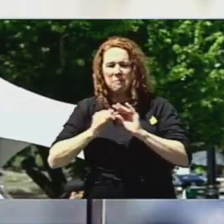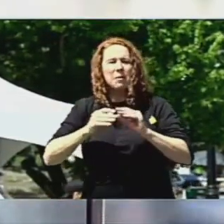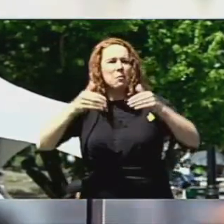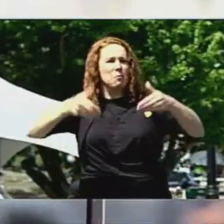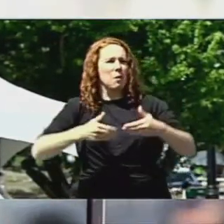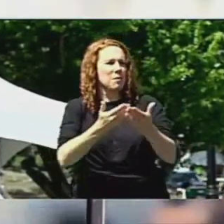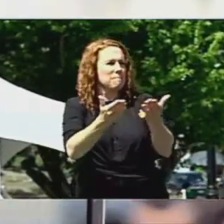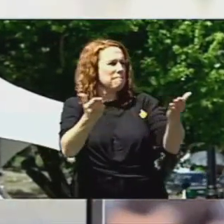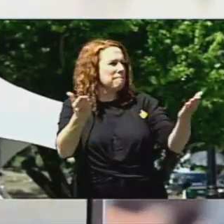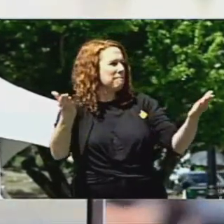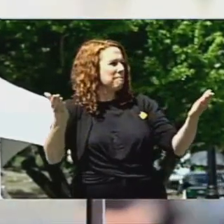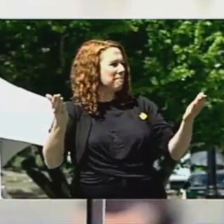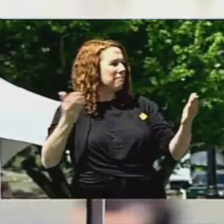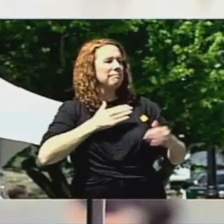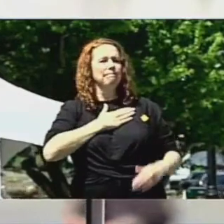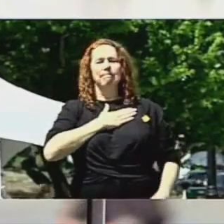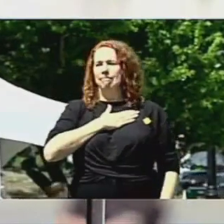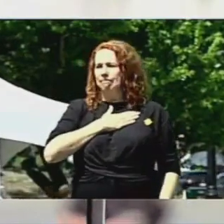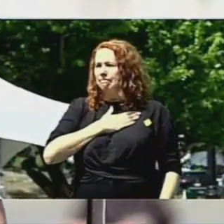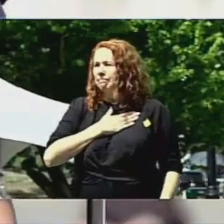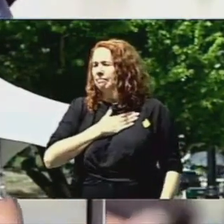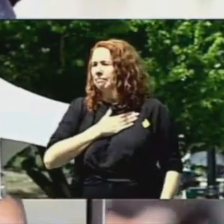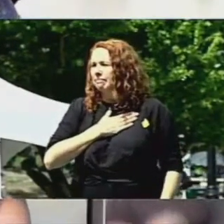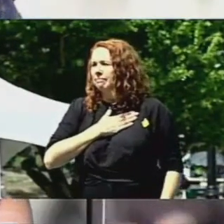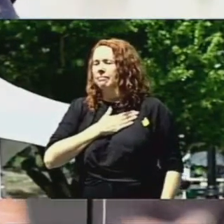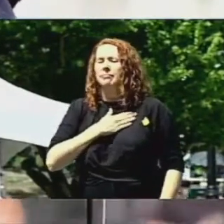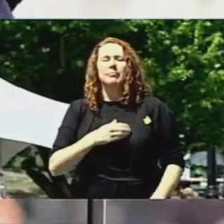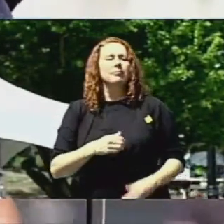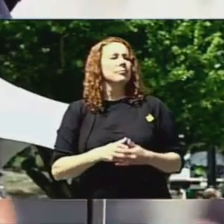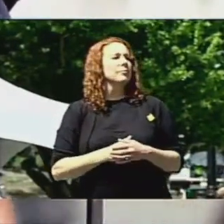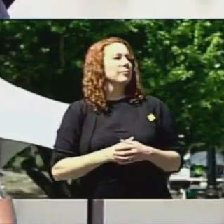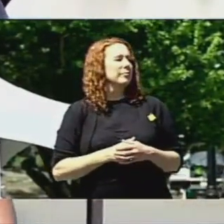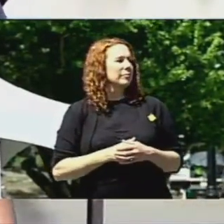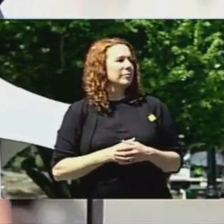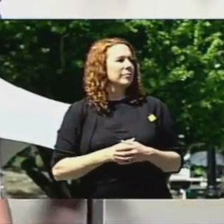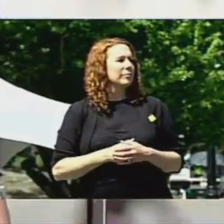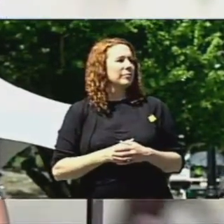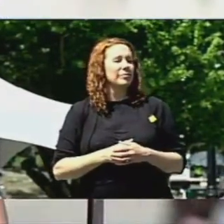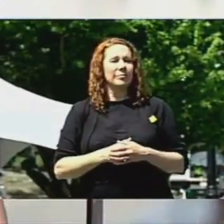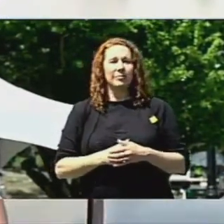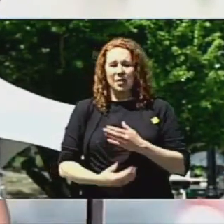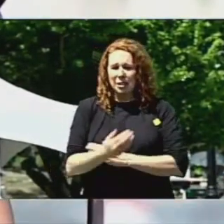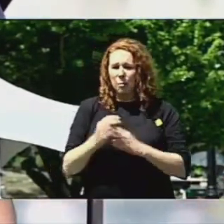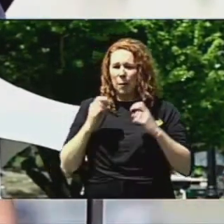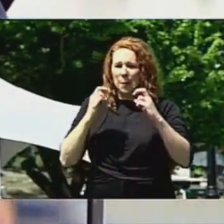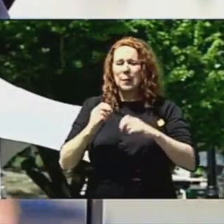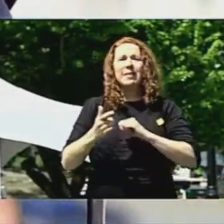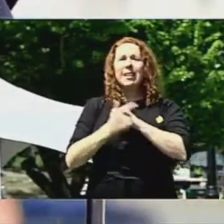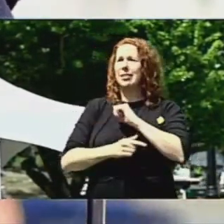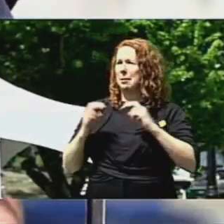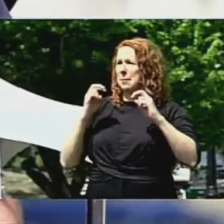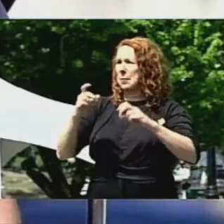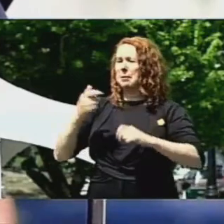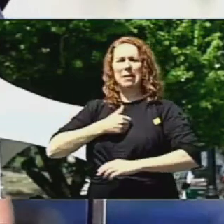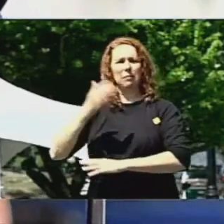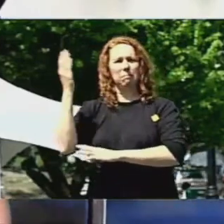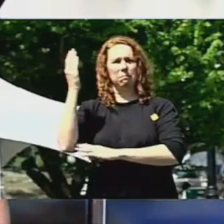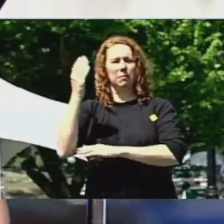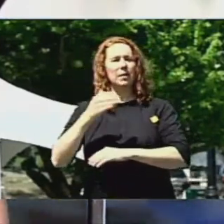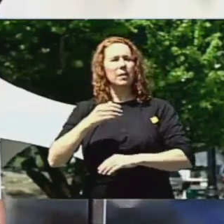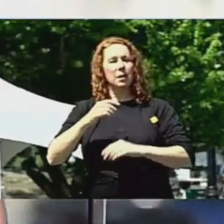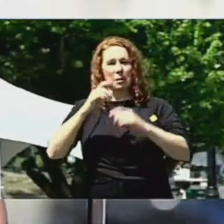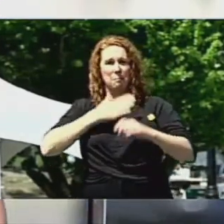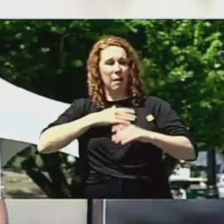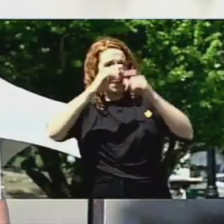here. As I spoke in the house this morning, I was reminded of this